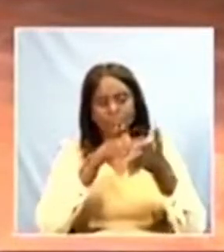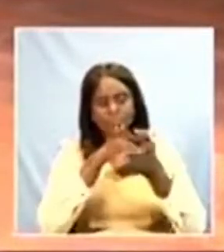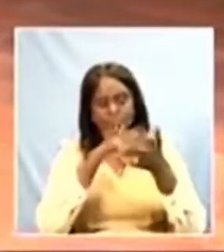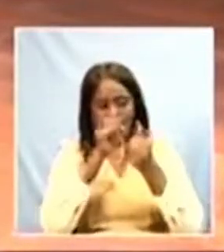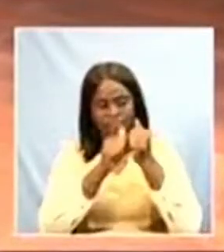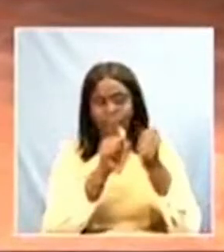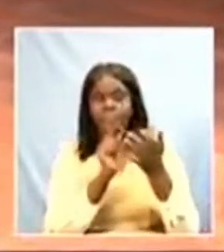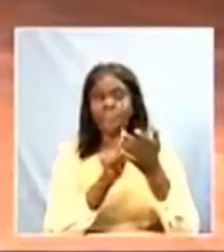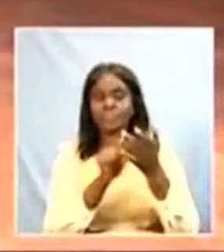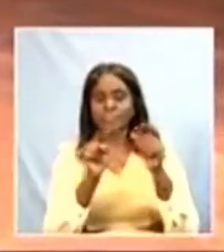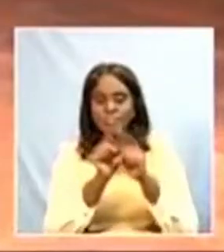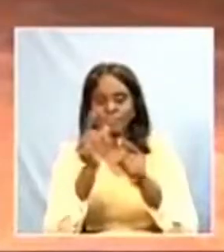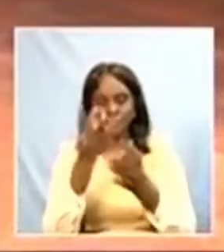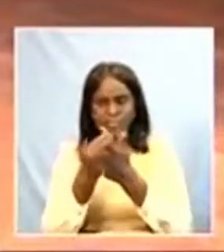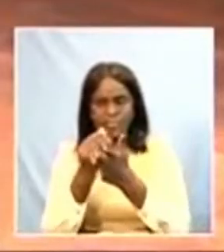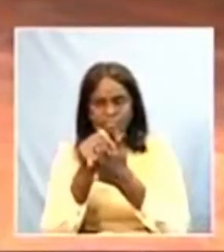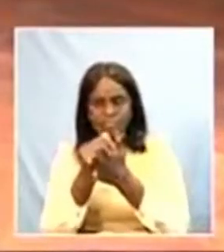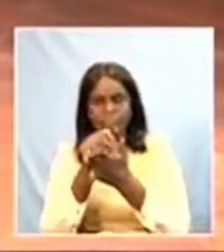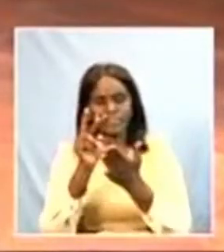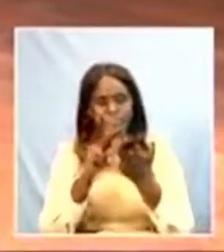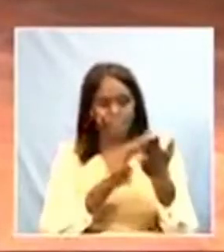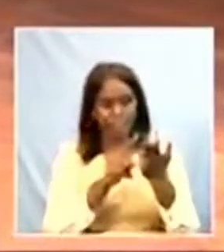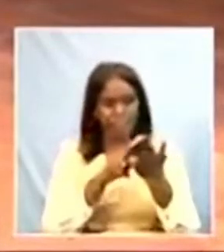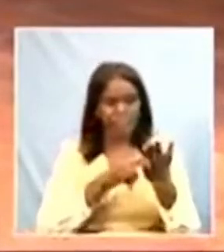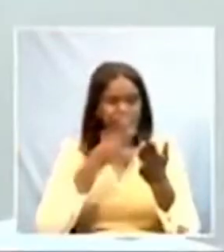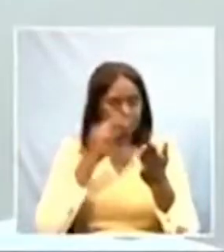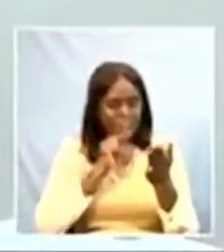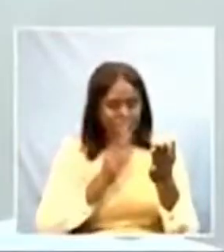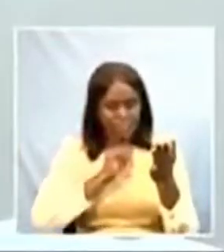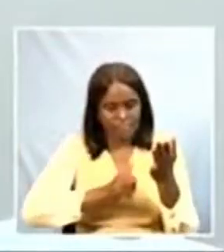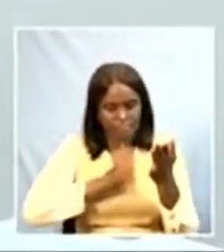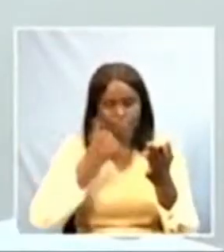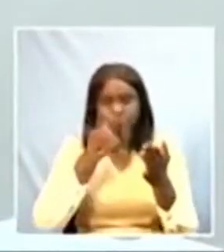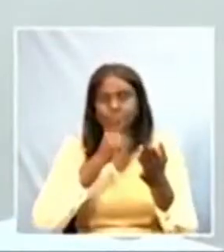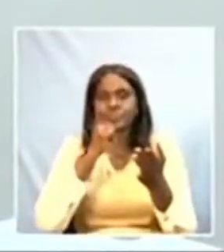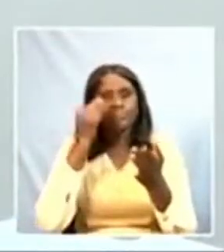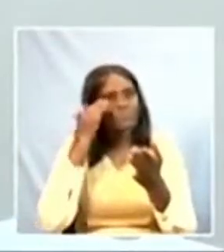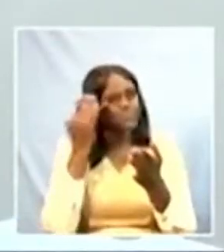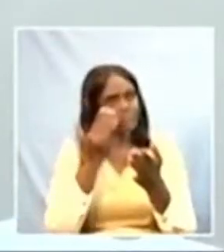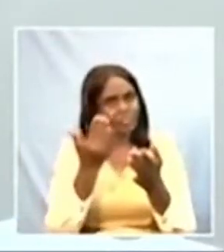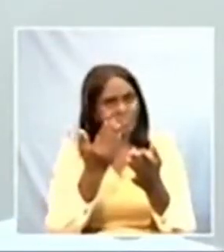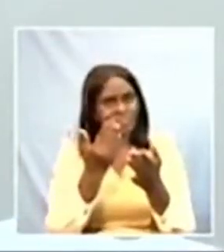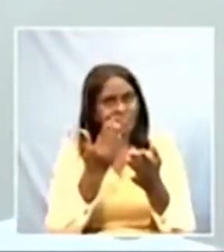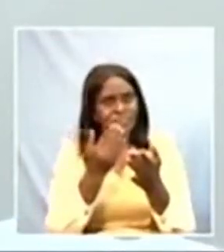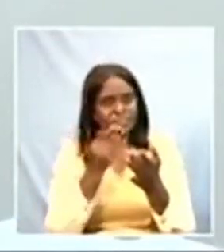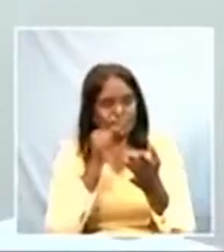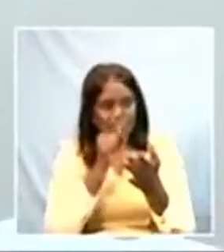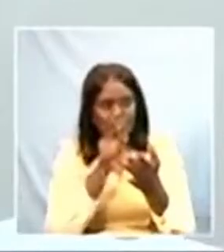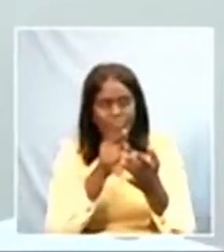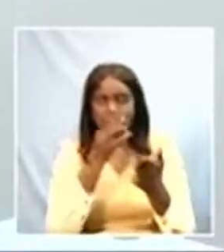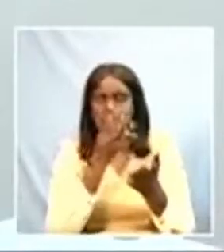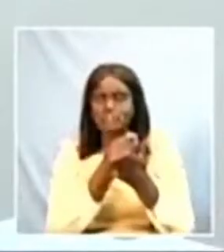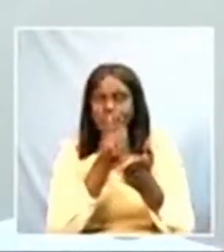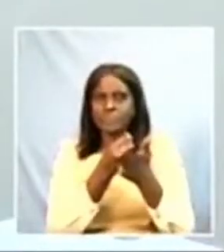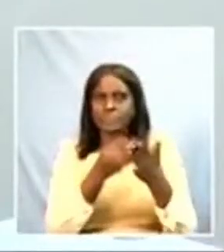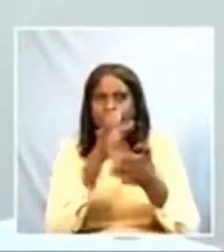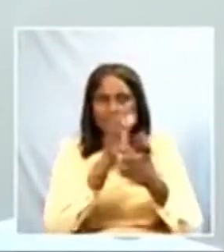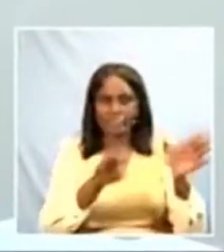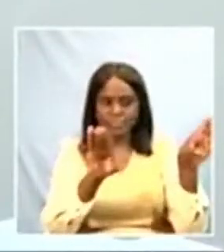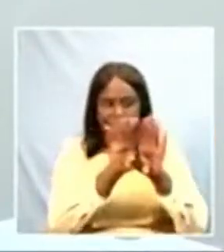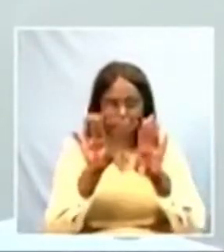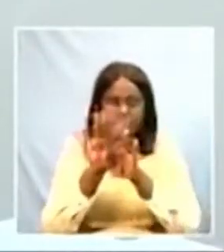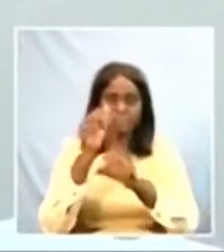is the financial statements. For us who are laymen, the financial closure was